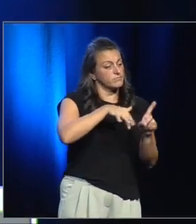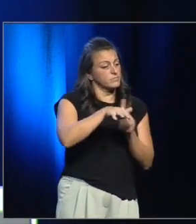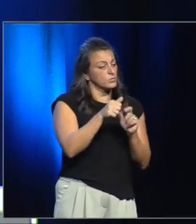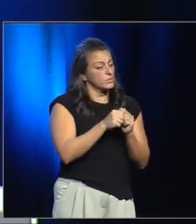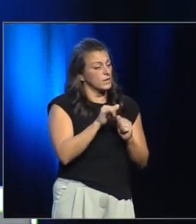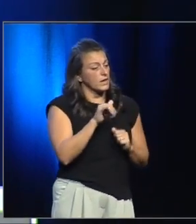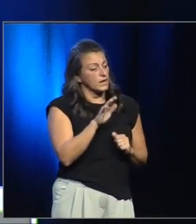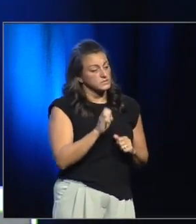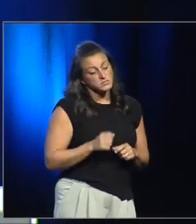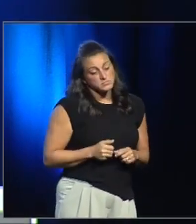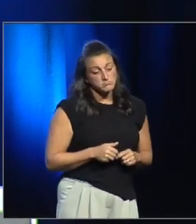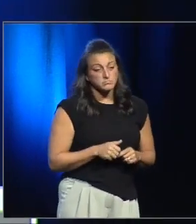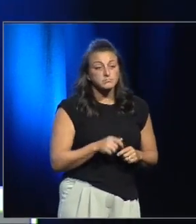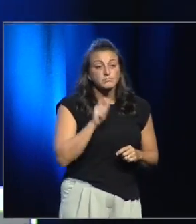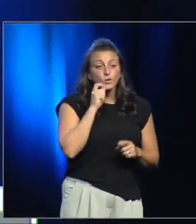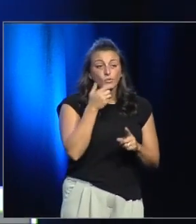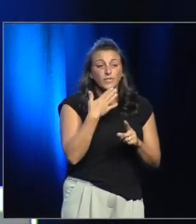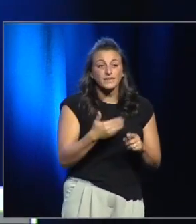thanks.